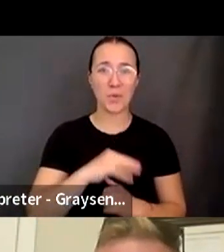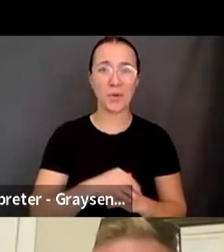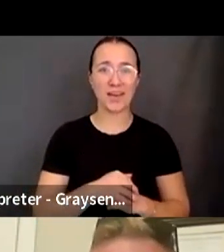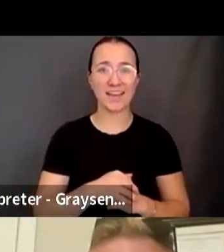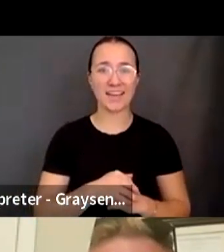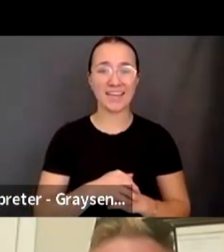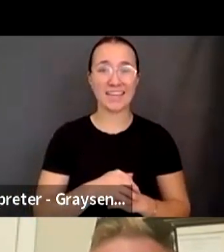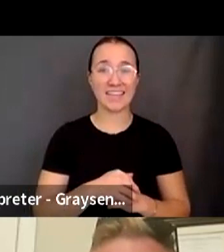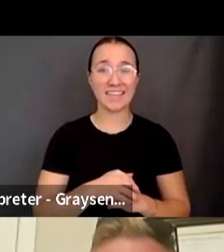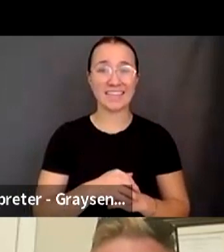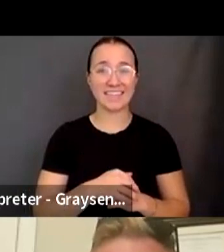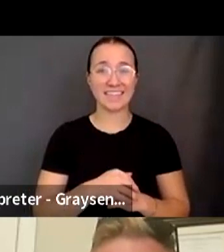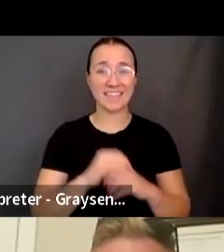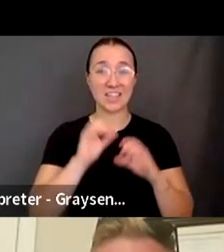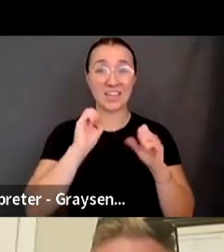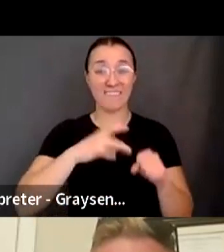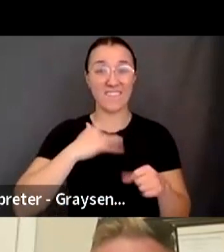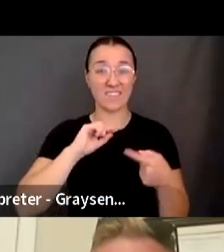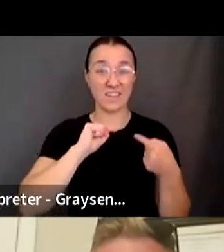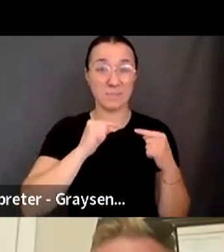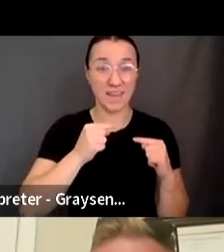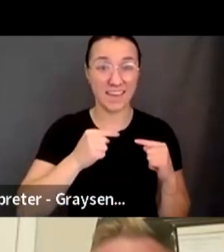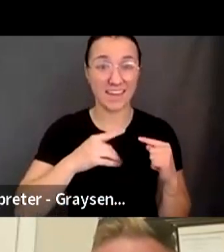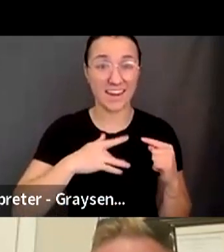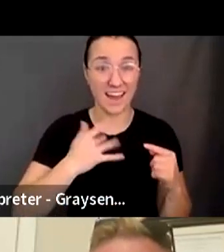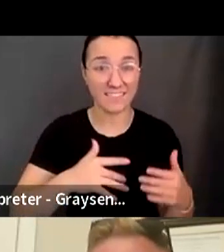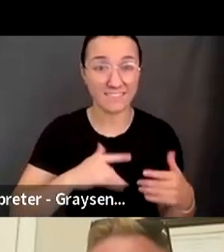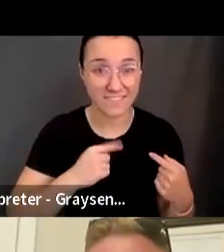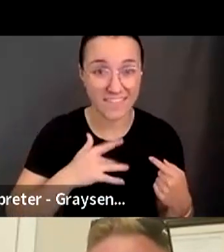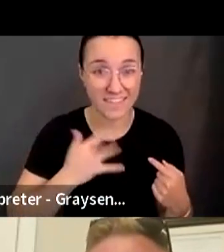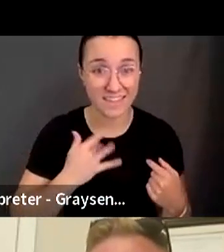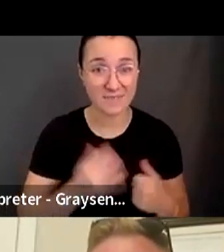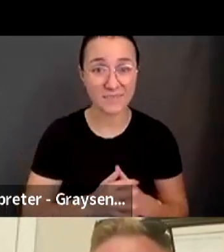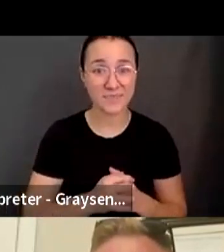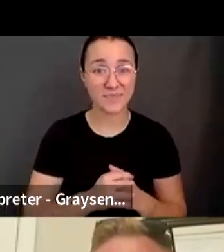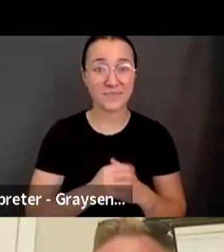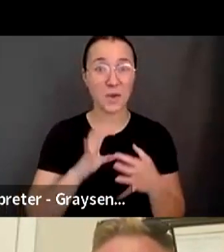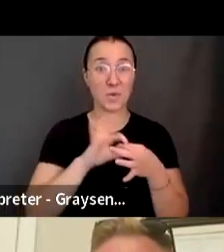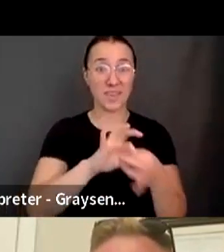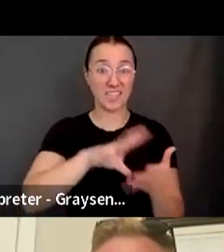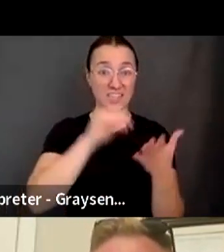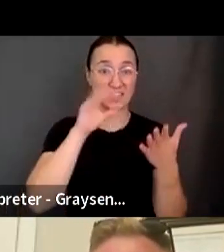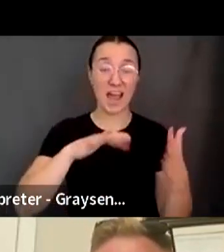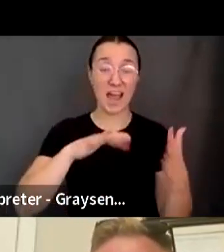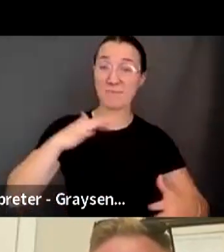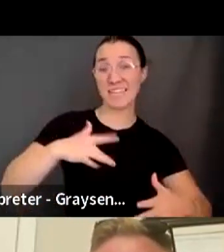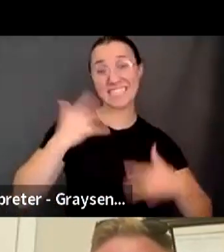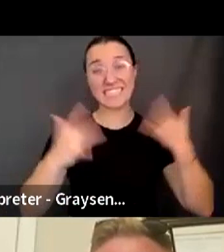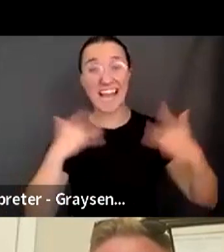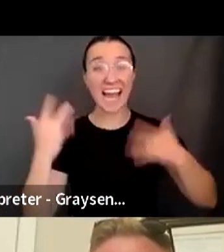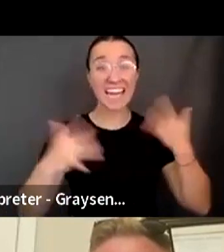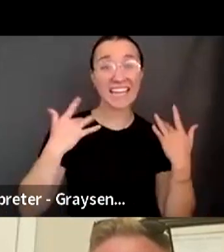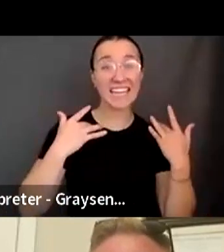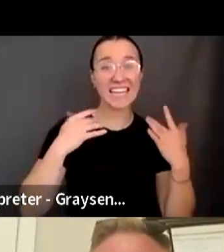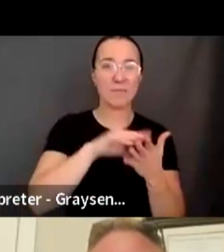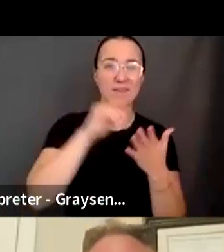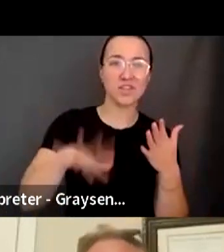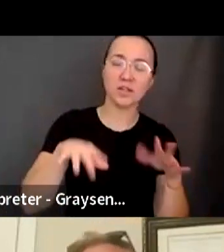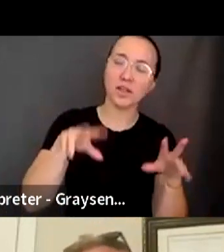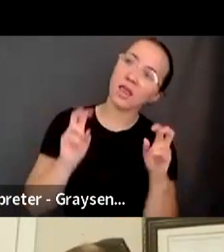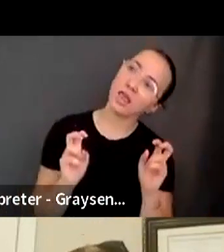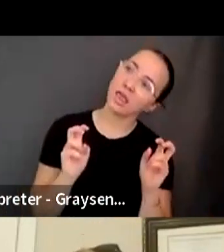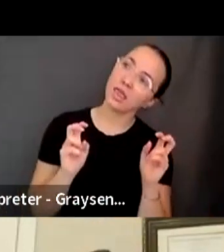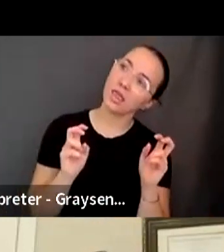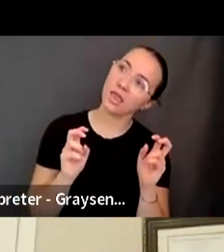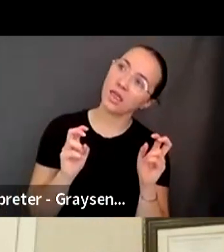and then you can feel some of the pain I do, which is, you know, with these students, you know, I'm all excited and they're just like, you know,